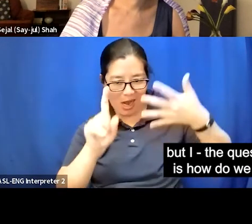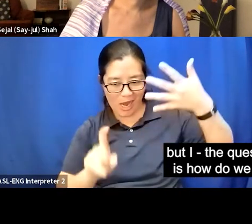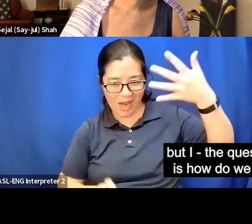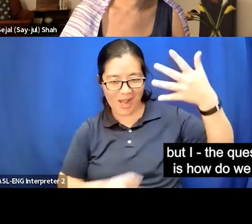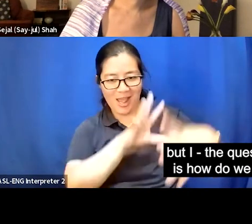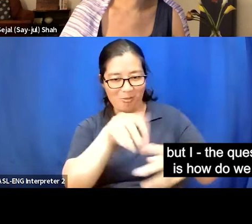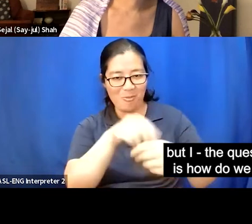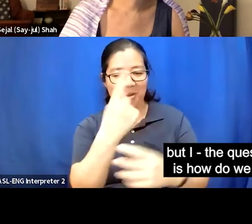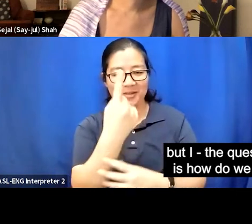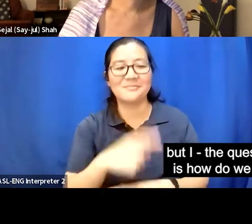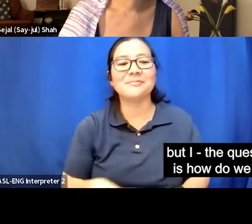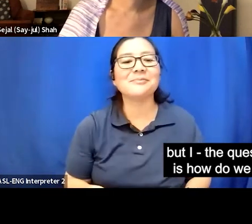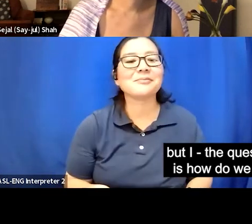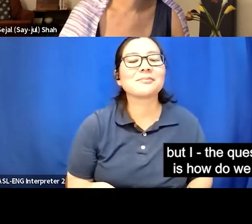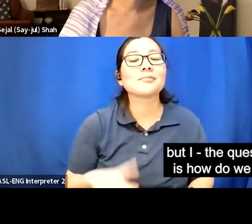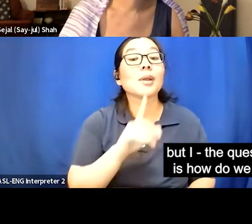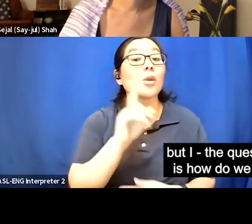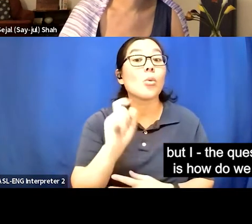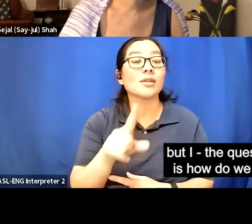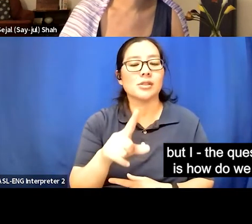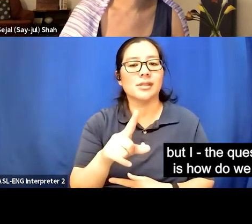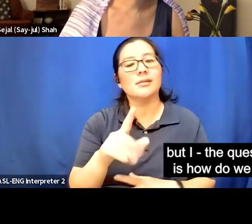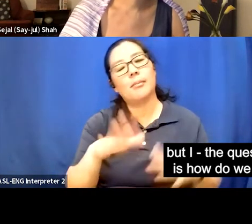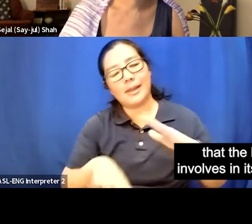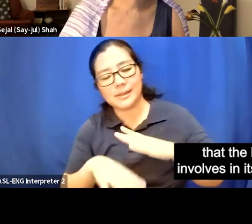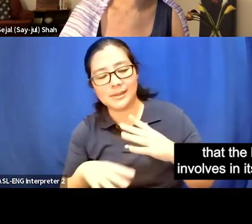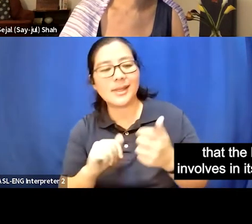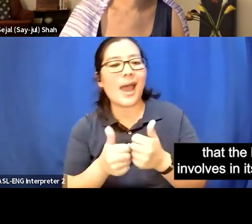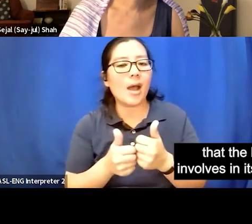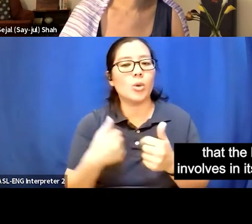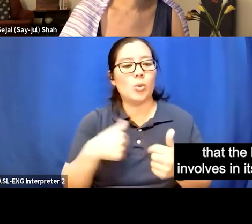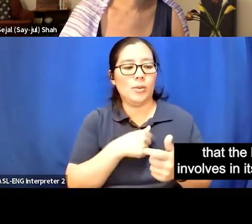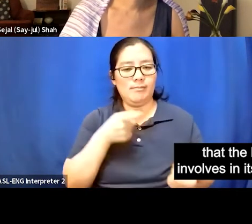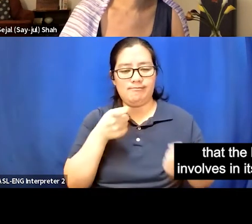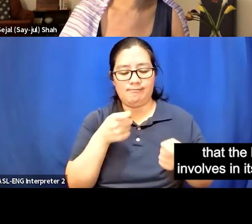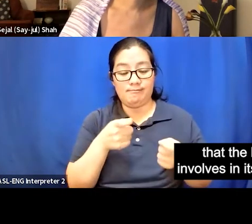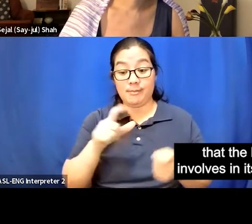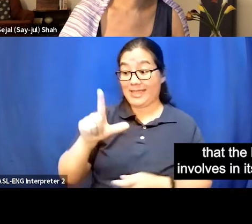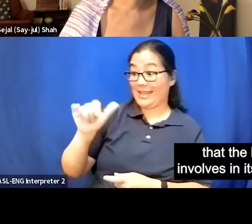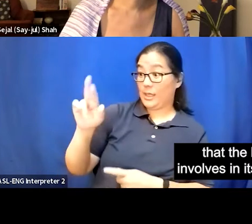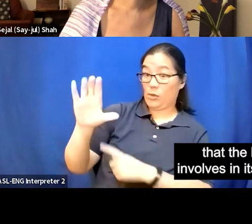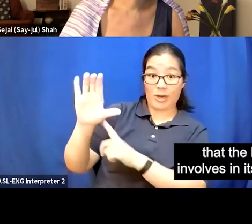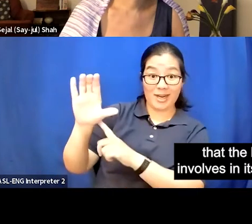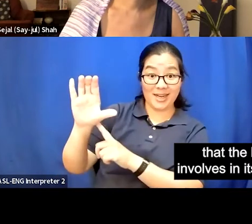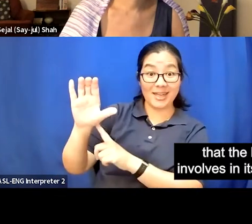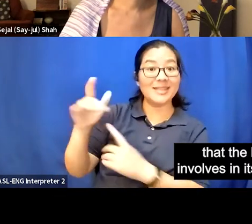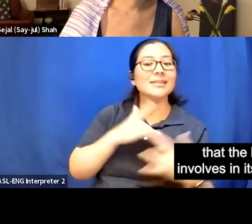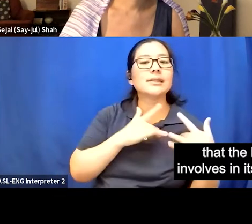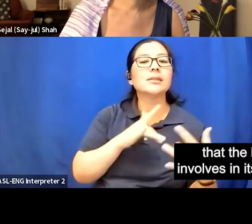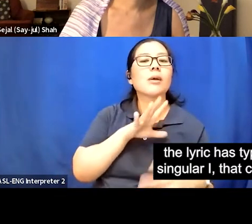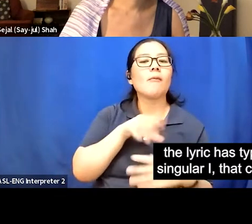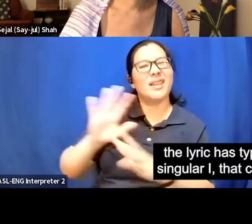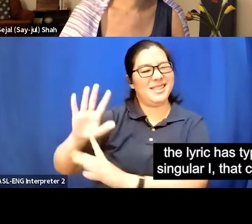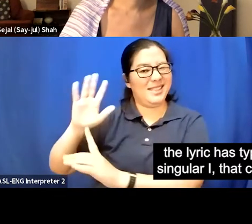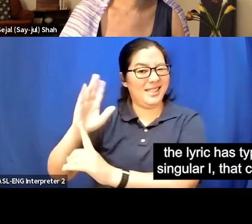But the question is, its foundation is, how do we deal with the fact that the lyric typically involves, in its history at